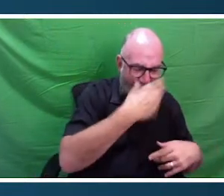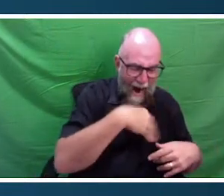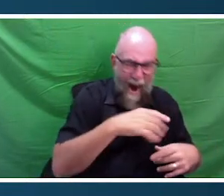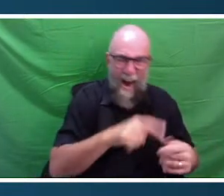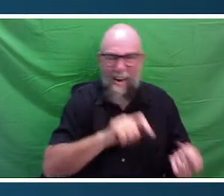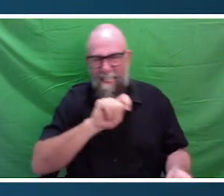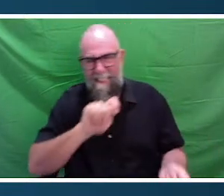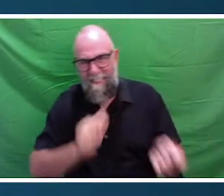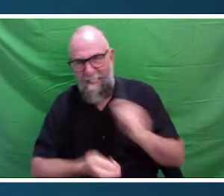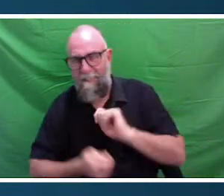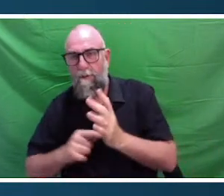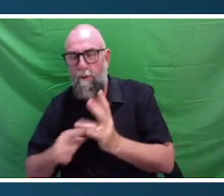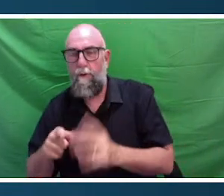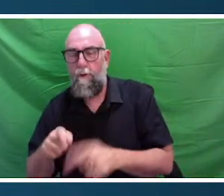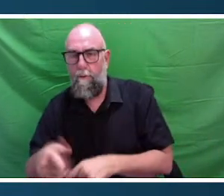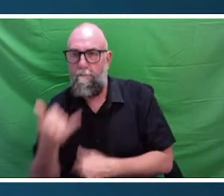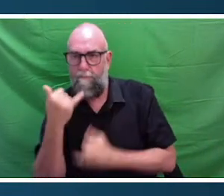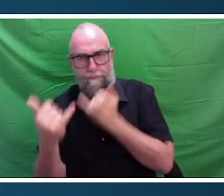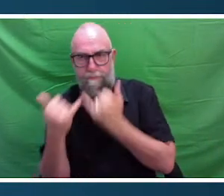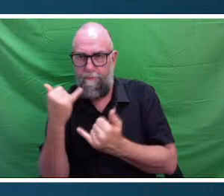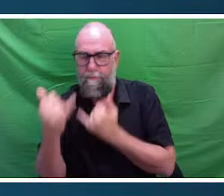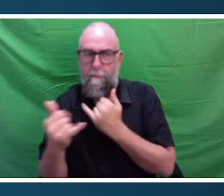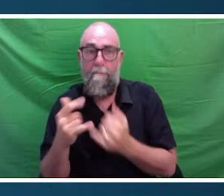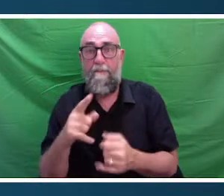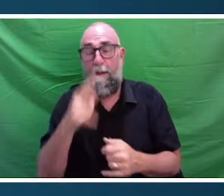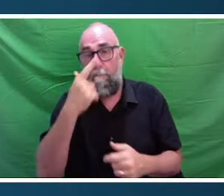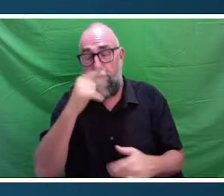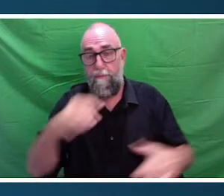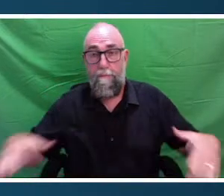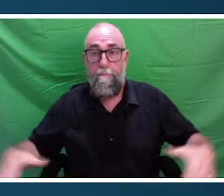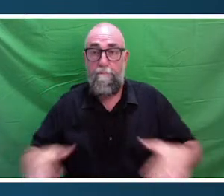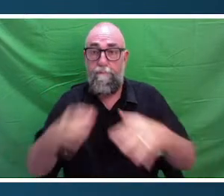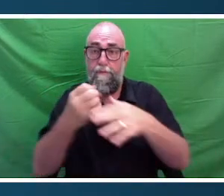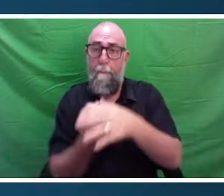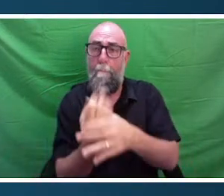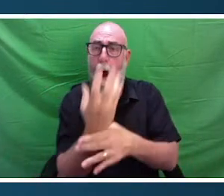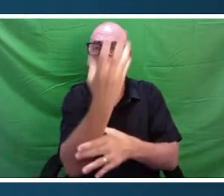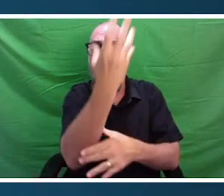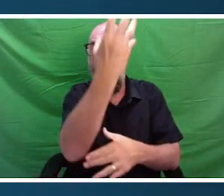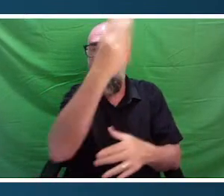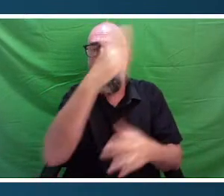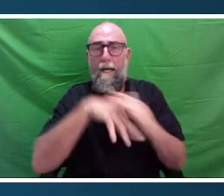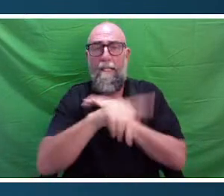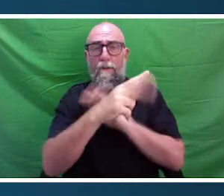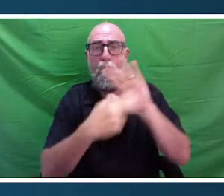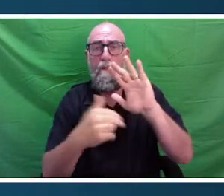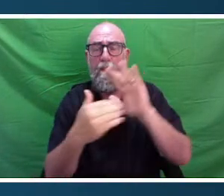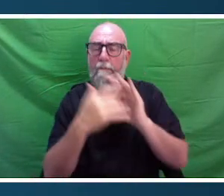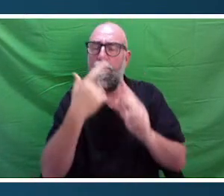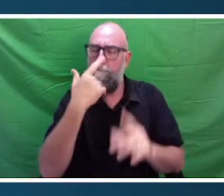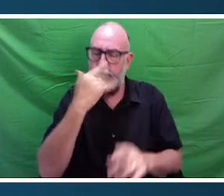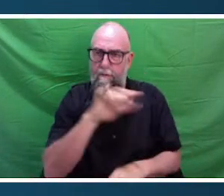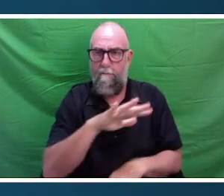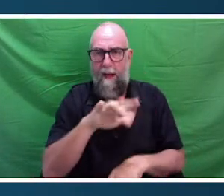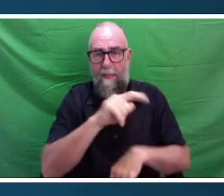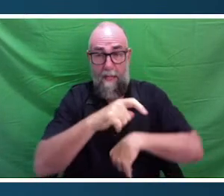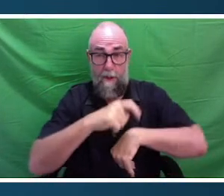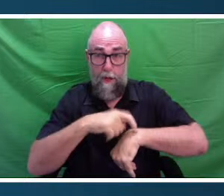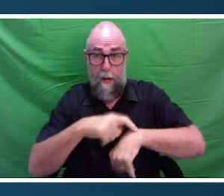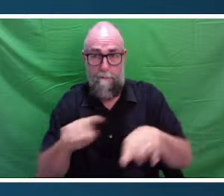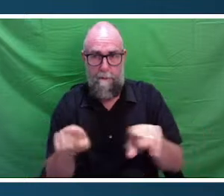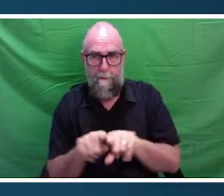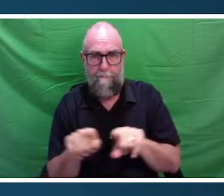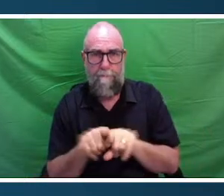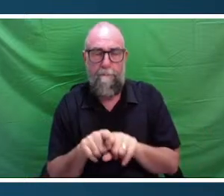done around the volcanic eruption, which you probably all remember, in November 21 to January 22. And then we also collected